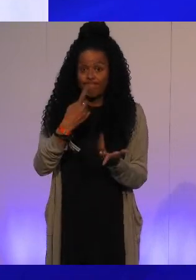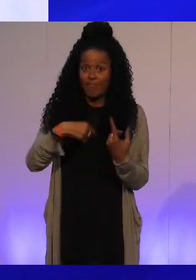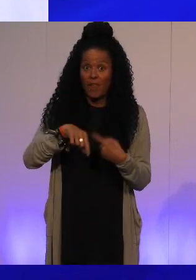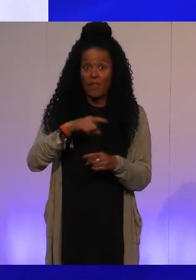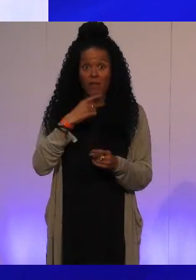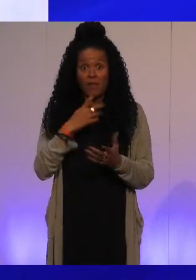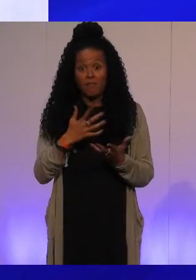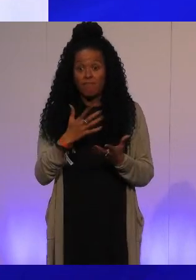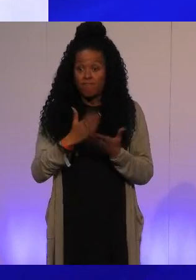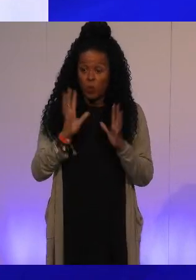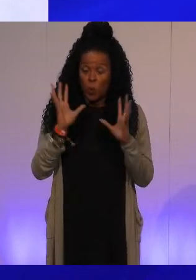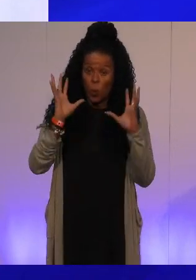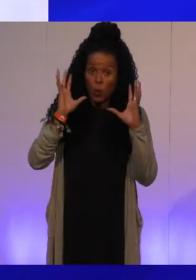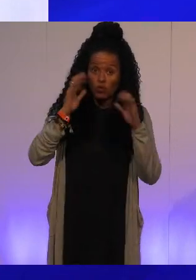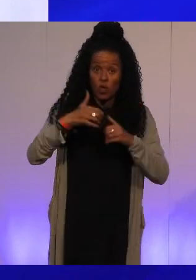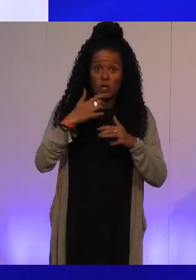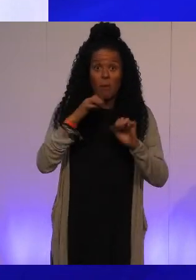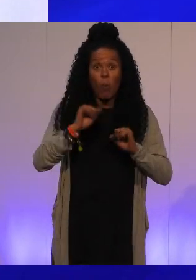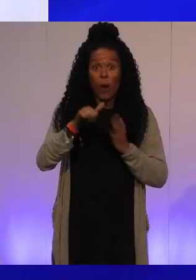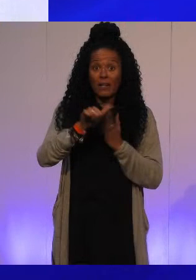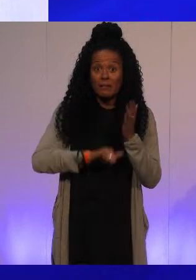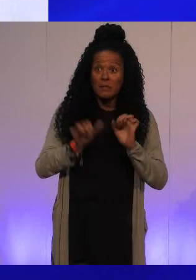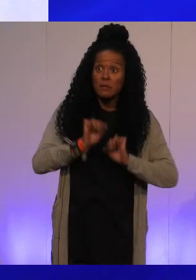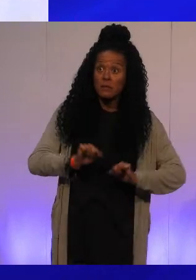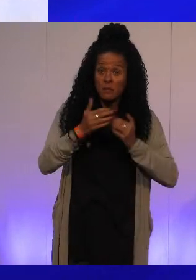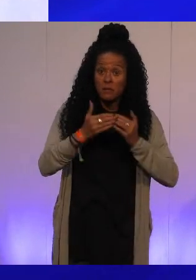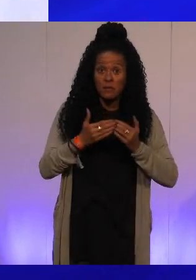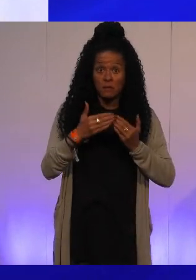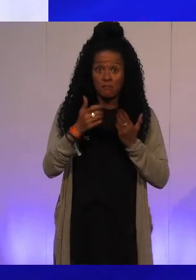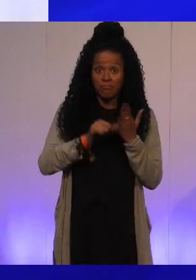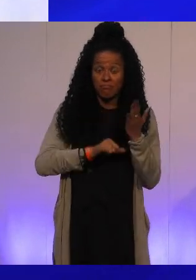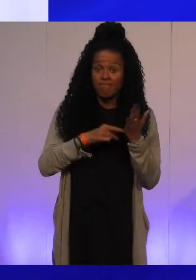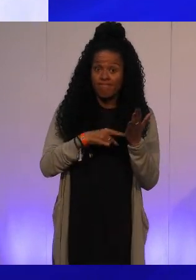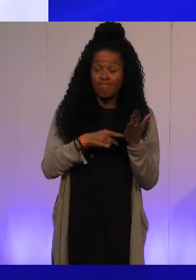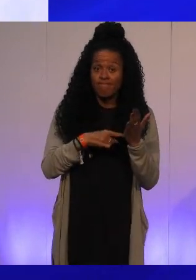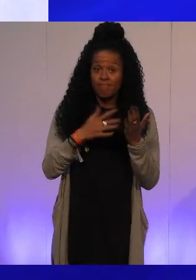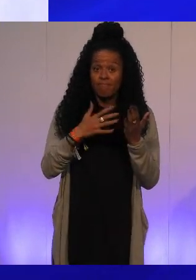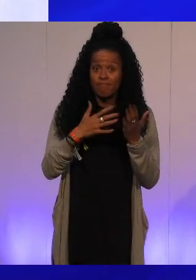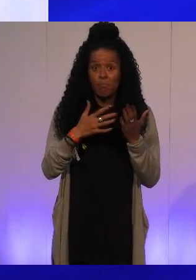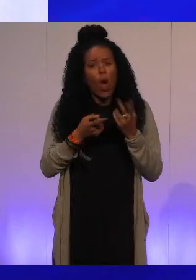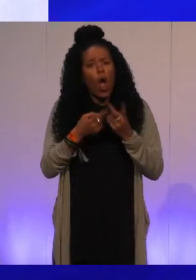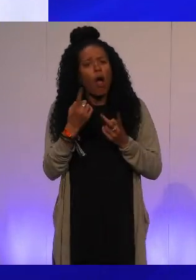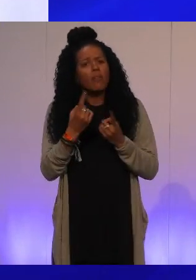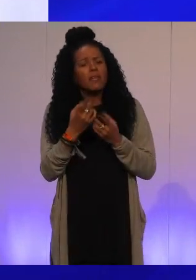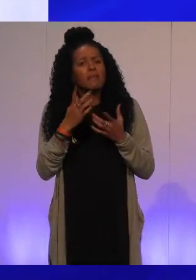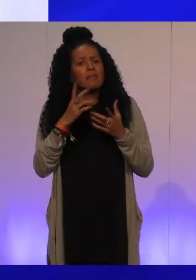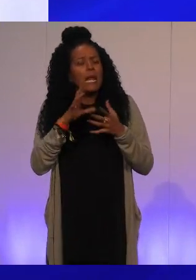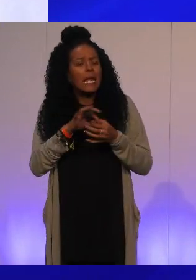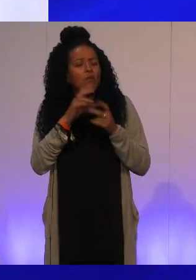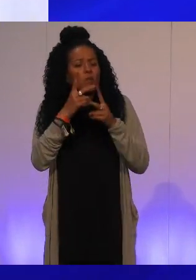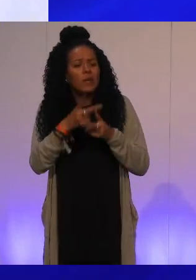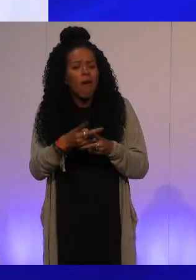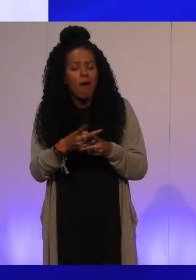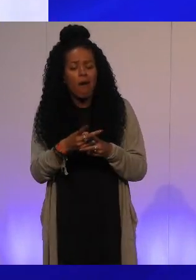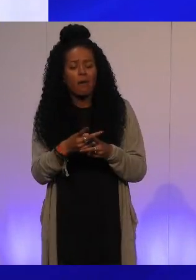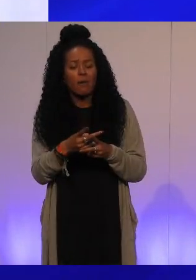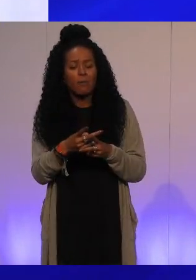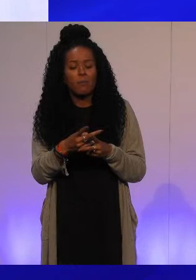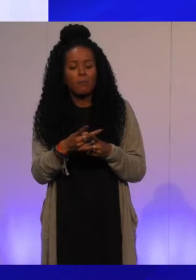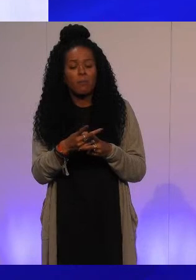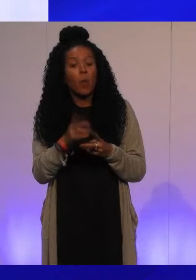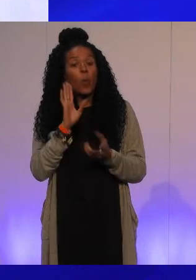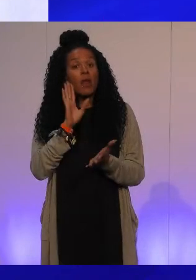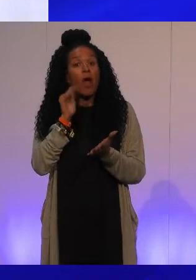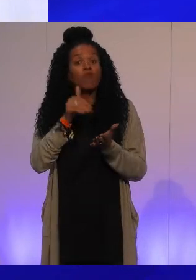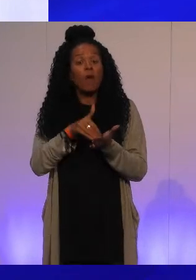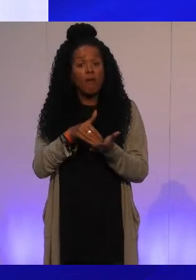be absolutely concerned about that, but there are other things about care in that, you know, when you come into hospital,